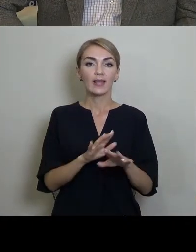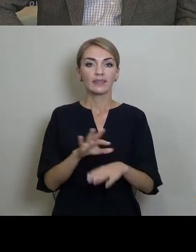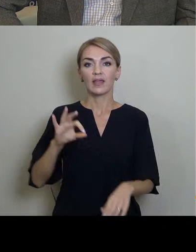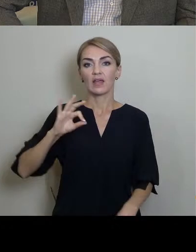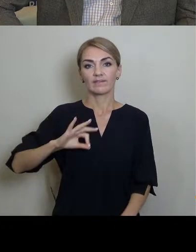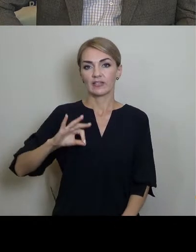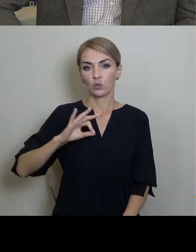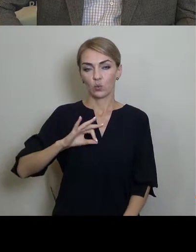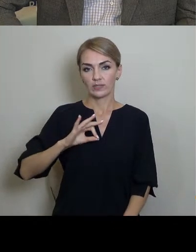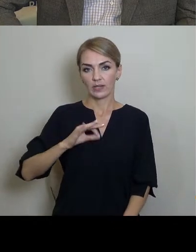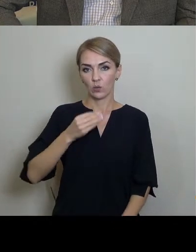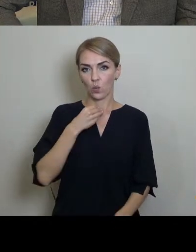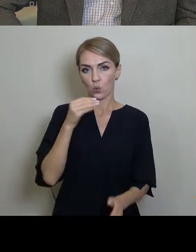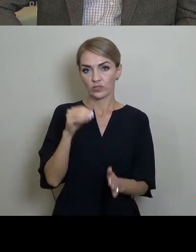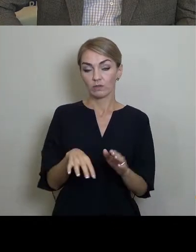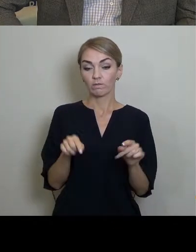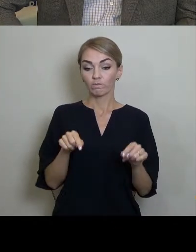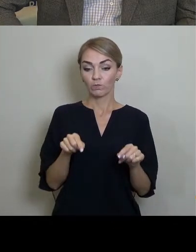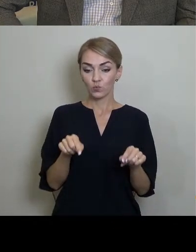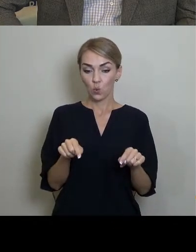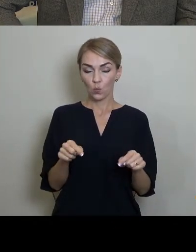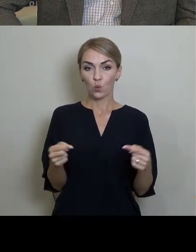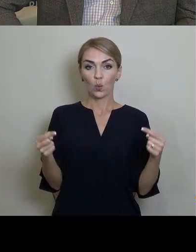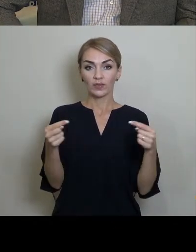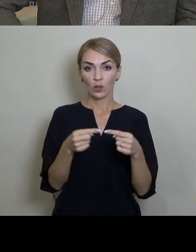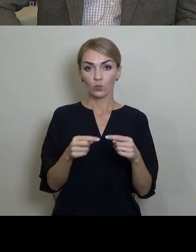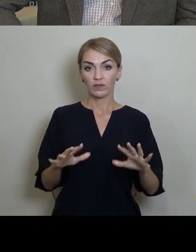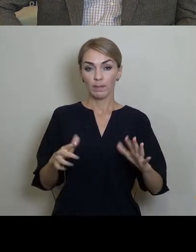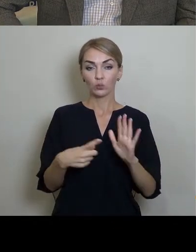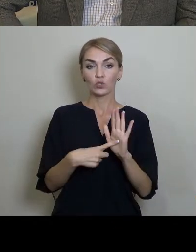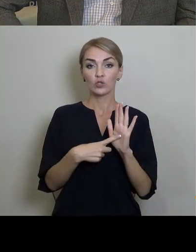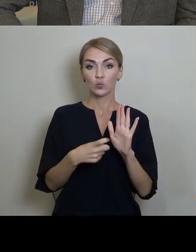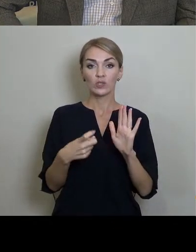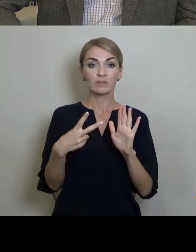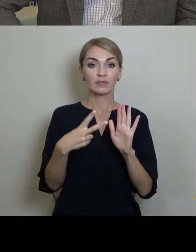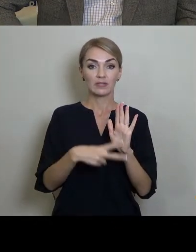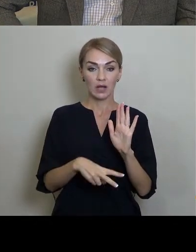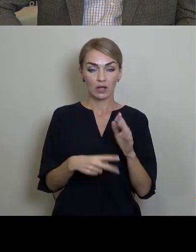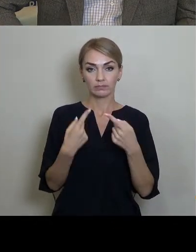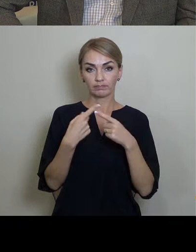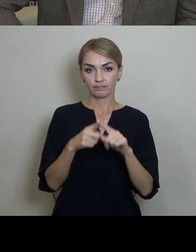considered because that's unused votes. In this specific case,